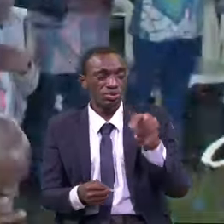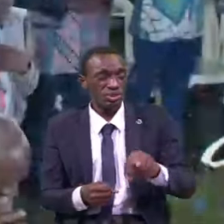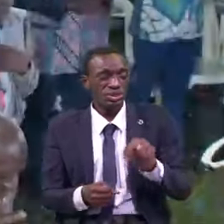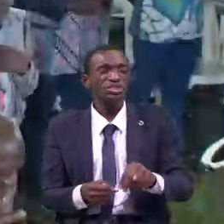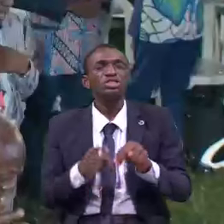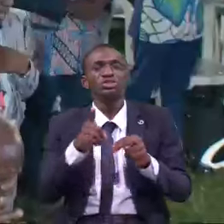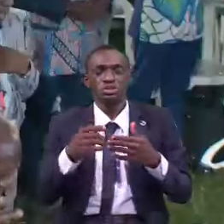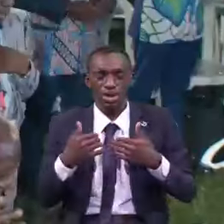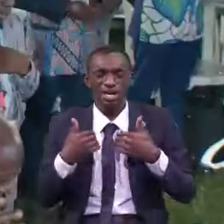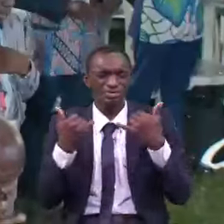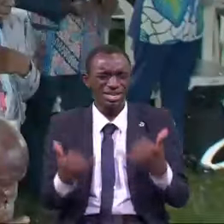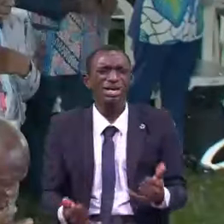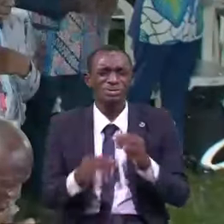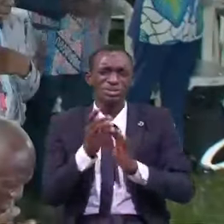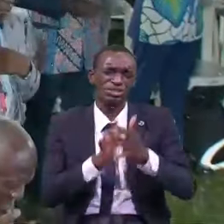now.